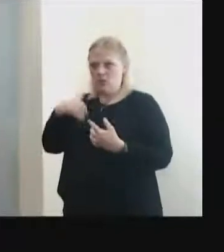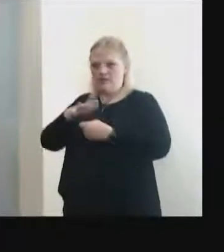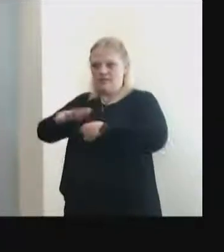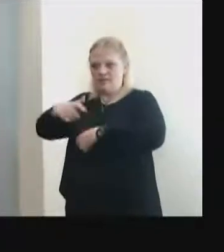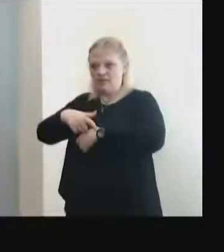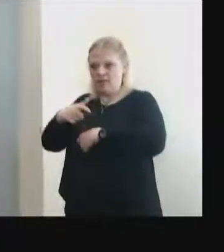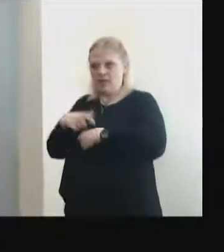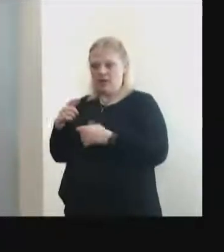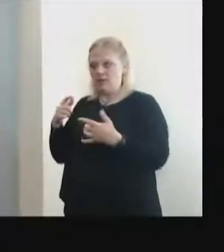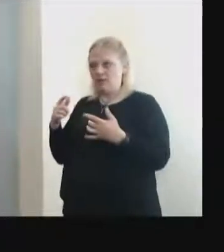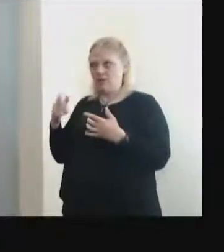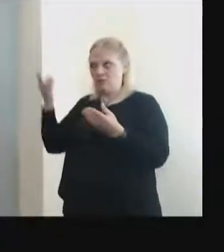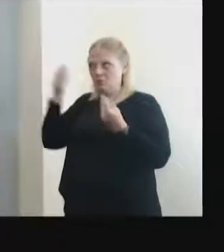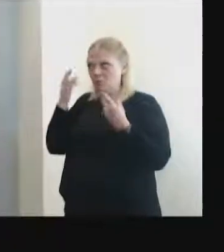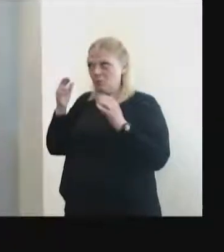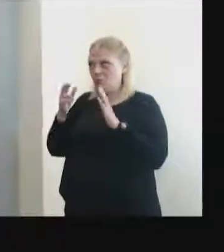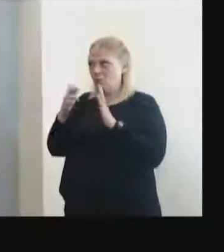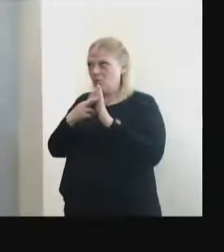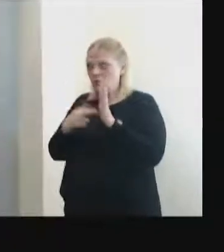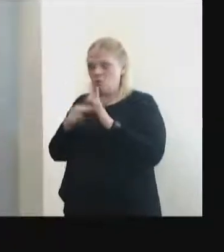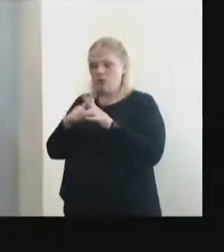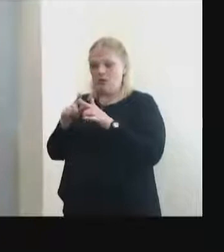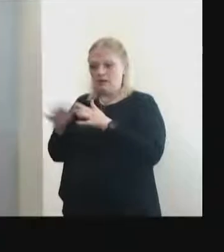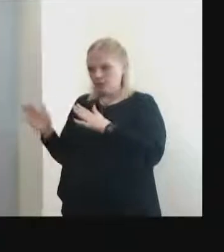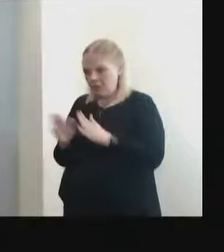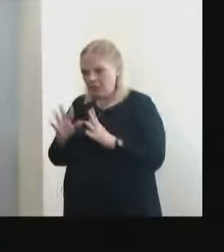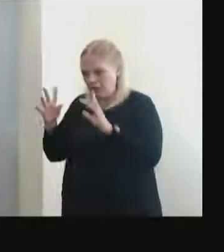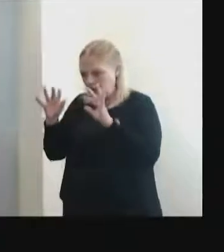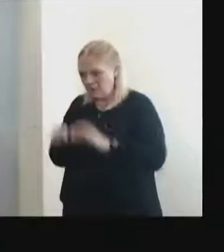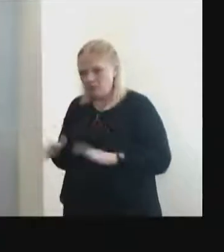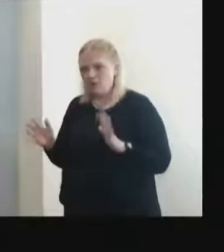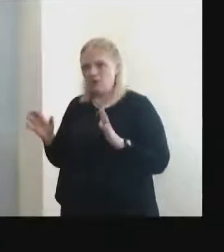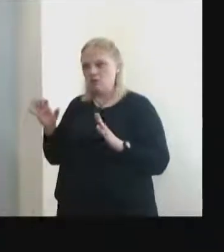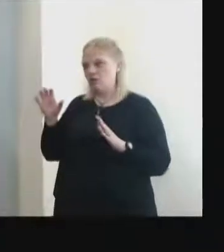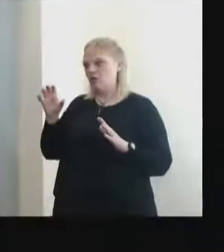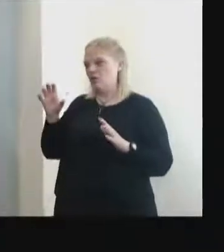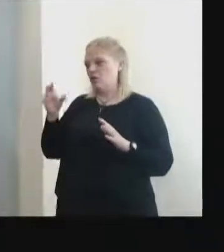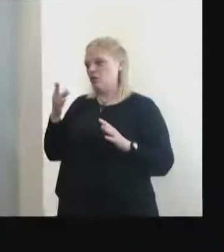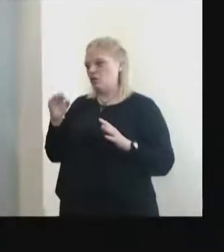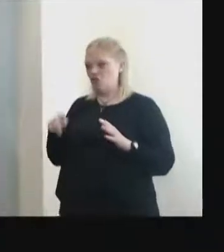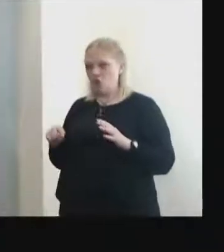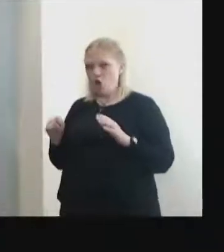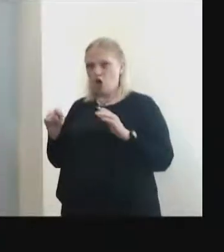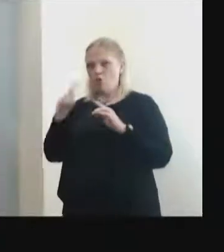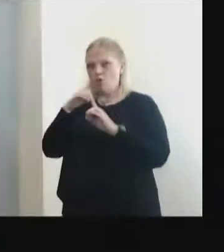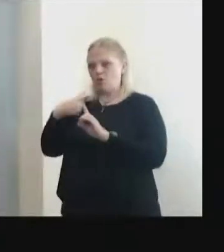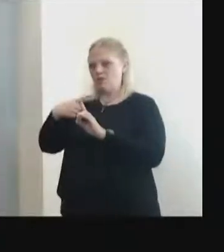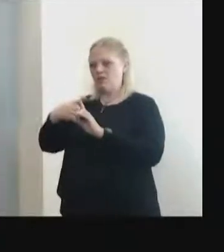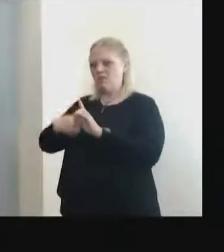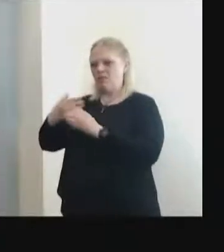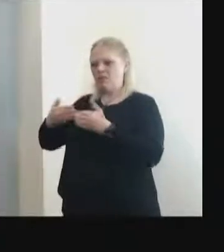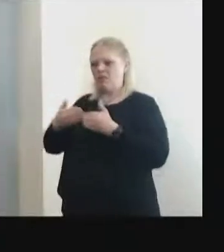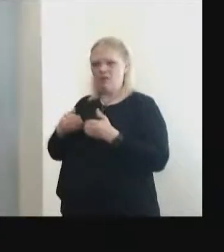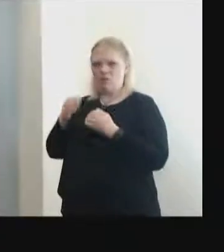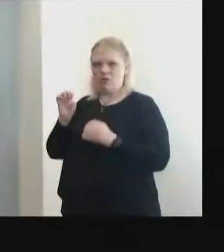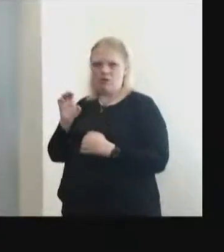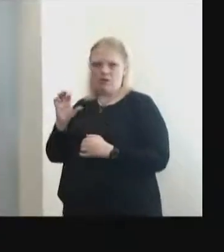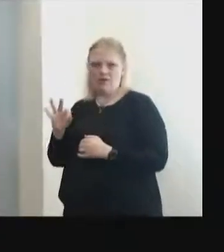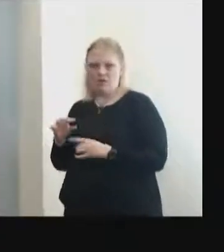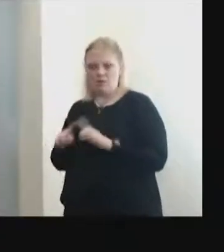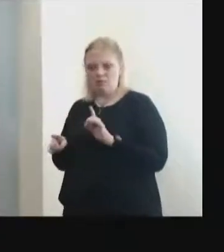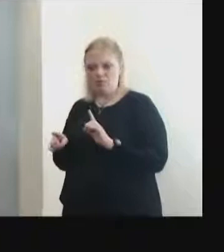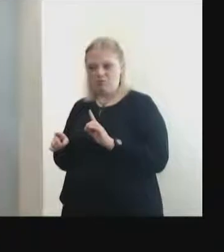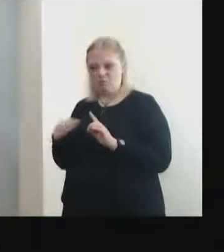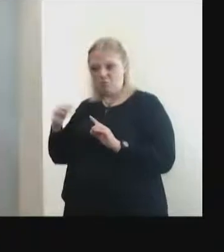time to get the guidance and put their plans in place. Chicago County Fair was scheduled about a month earlier than the Erie County Fair is, but do